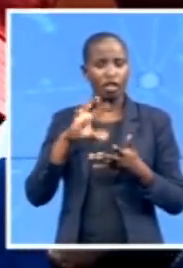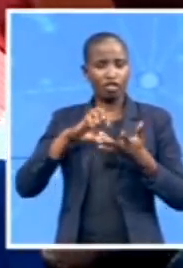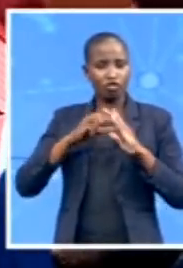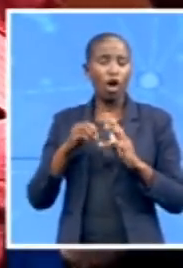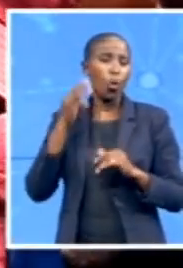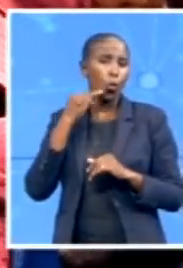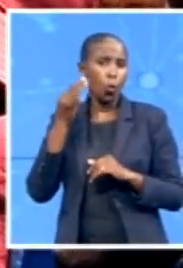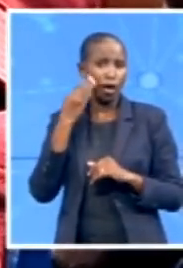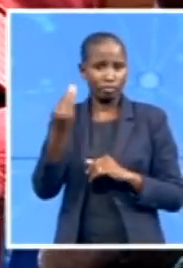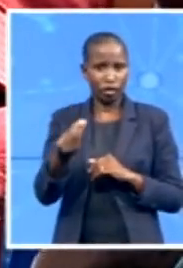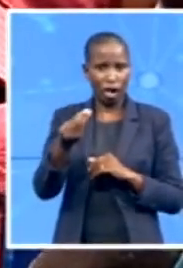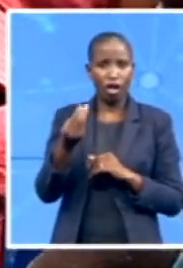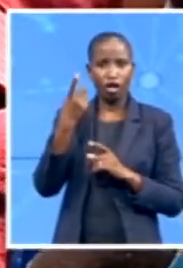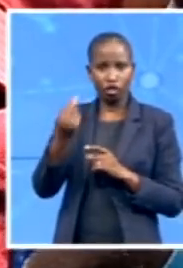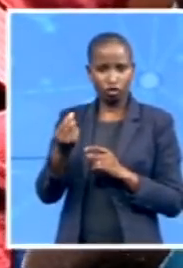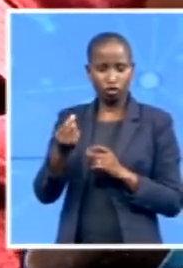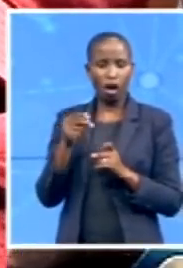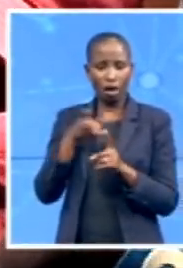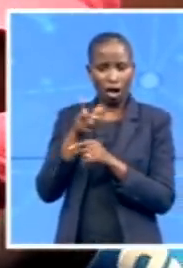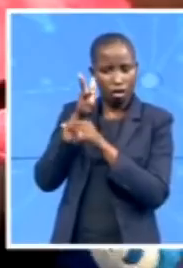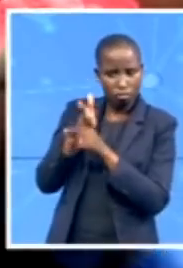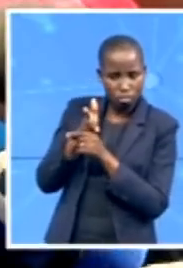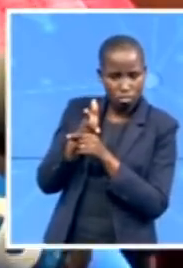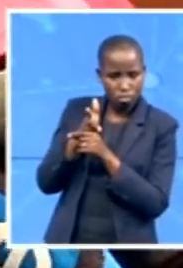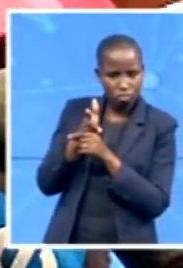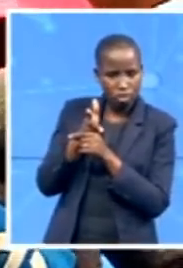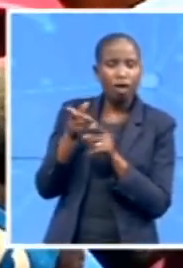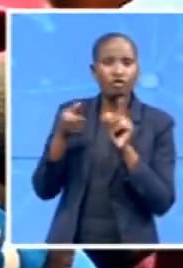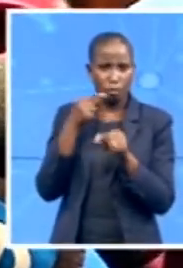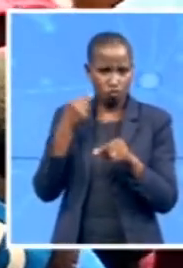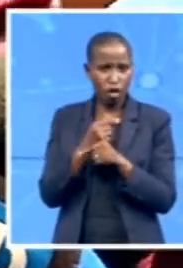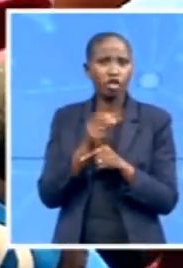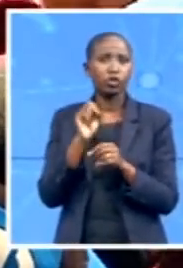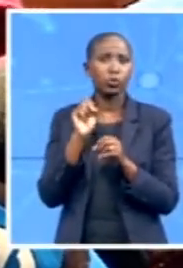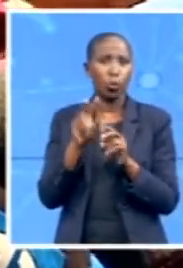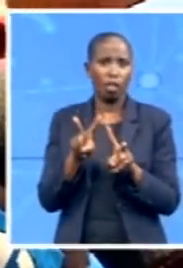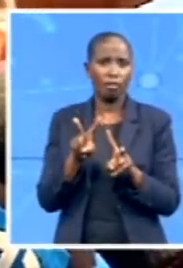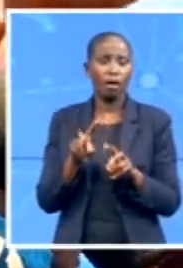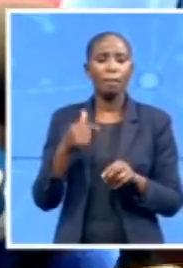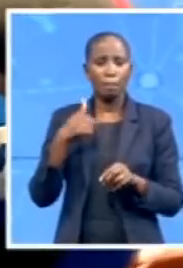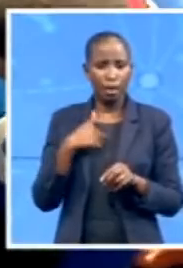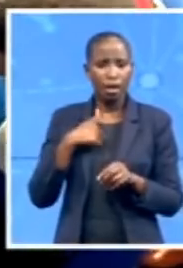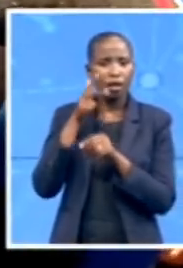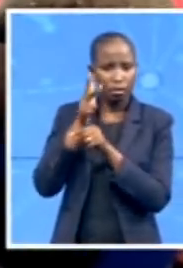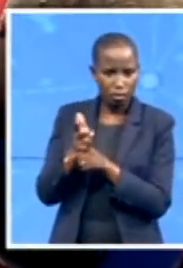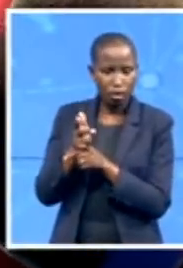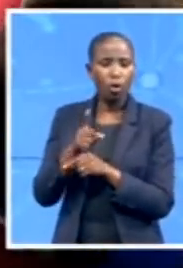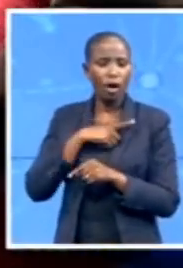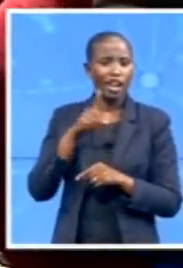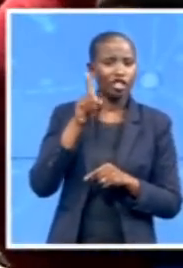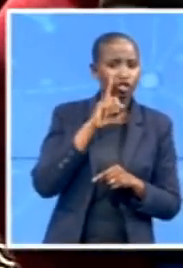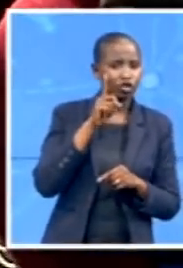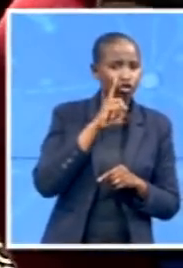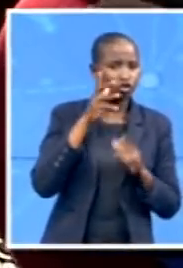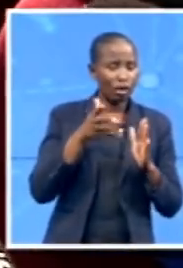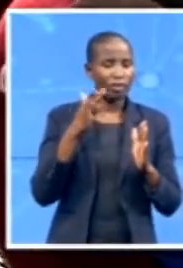Massive boys hitting one boy, grade 12 boy, sir. I was trying to take a video and I approve. A teacher comes to me and slaps my phone. I ask her why she's doing that. She